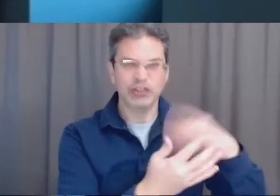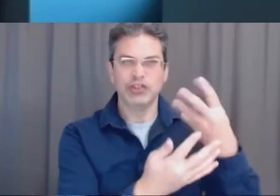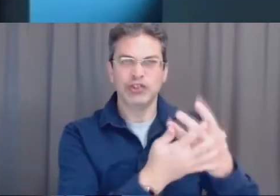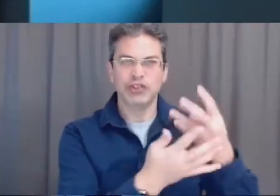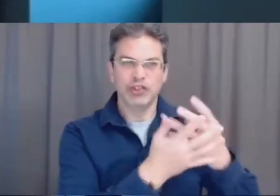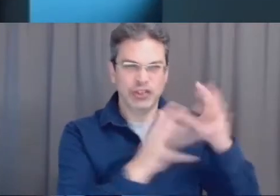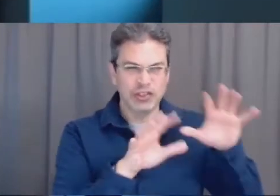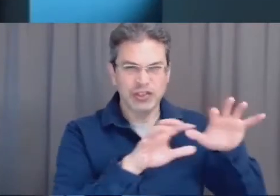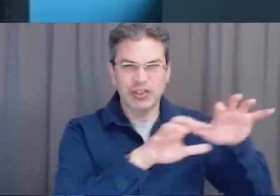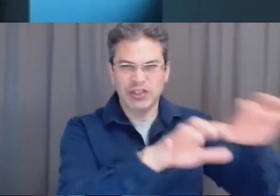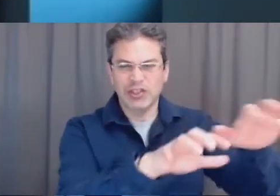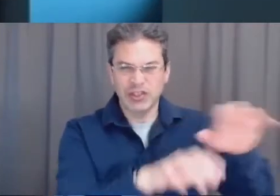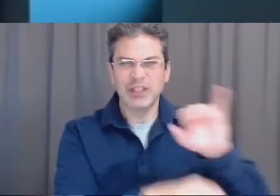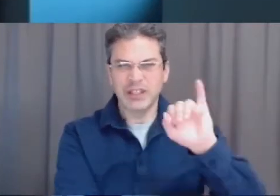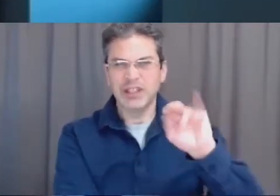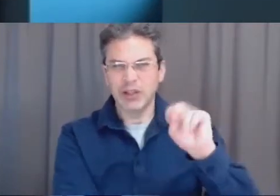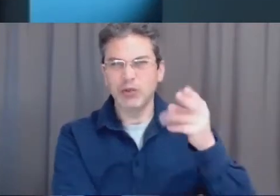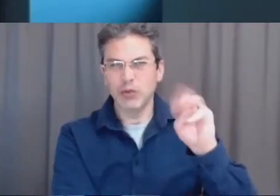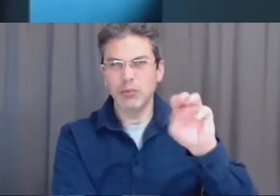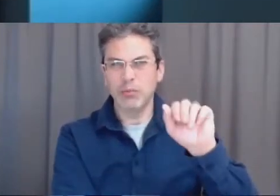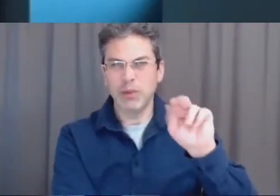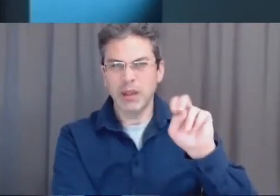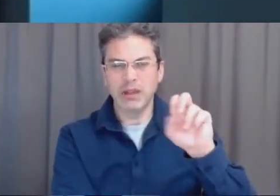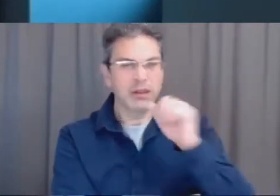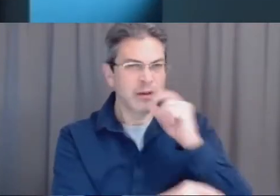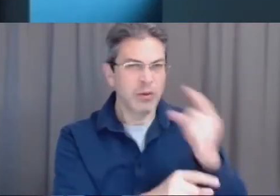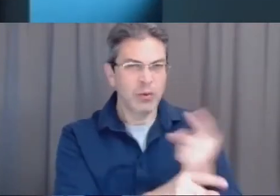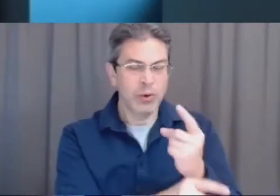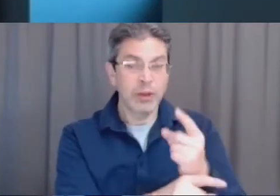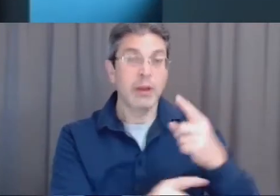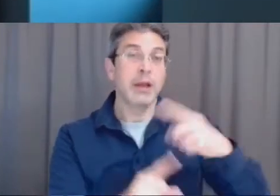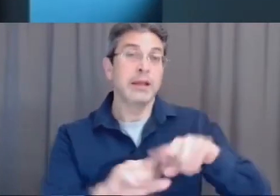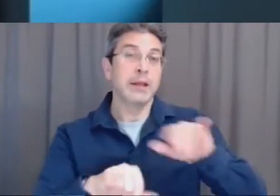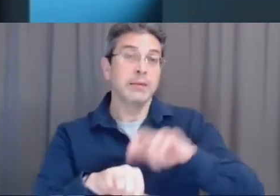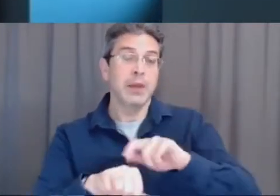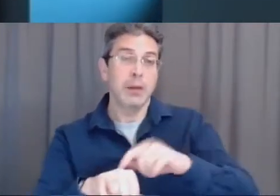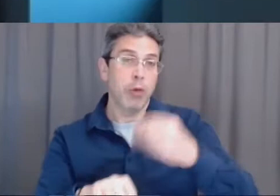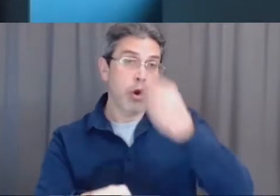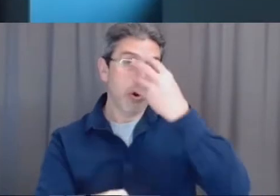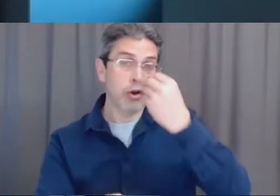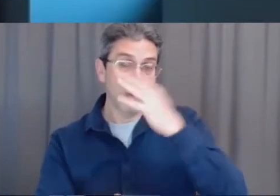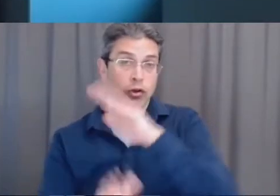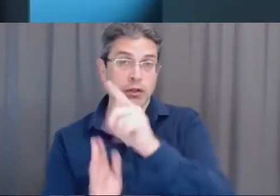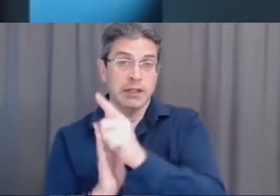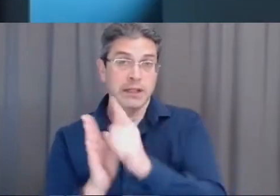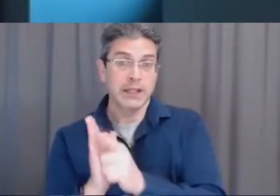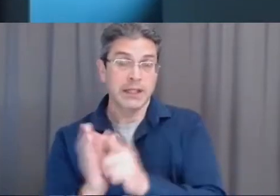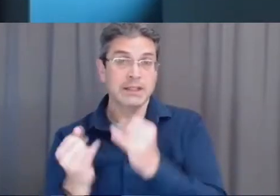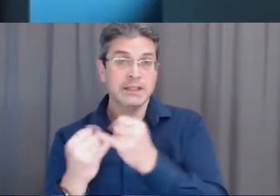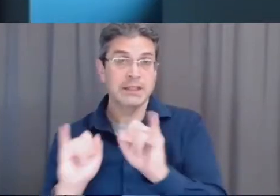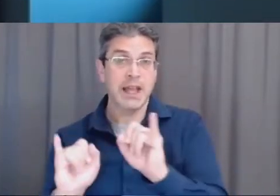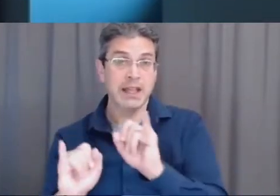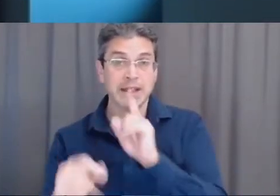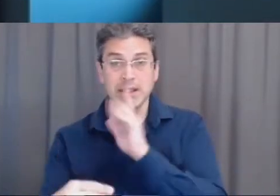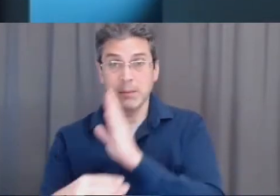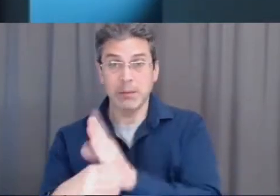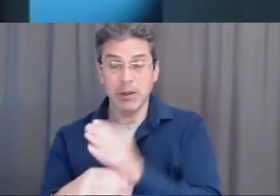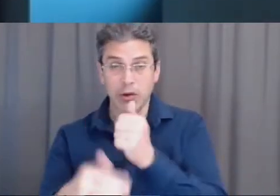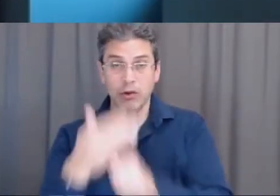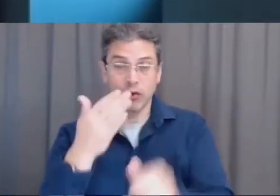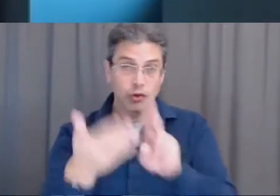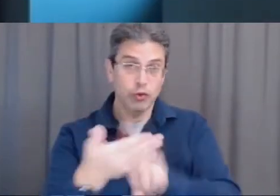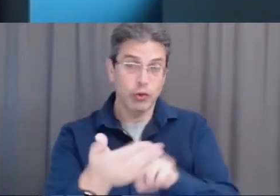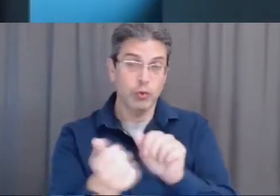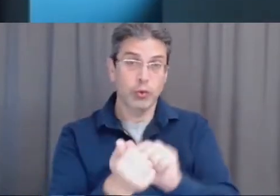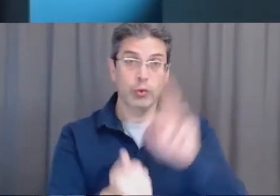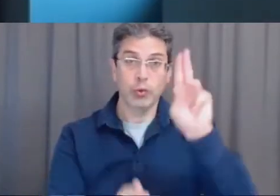as China's recent moves to eliminate Hong Kong's legal status guaranteed under a treaty with the United Kingdom. Now,